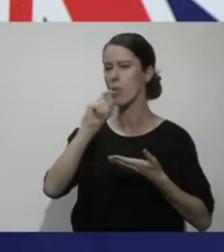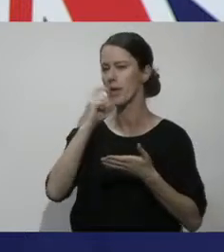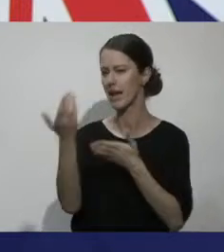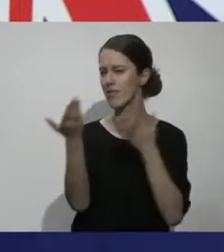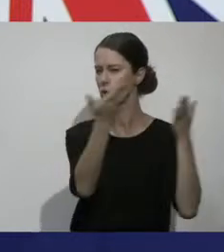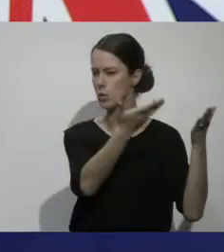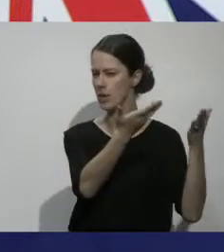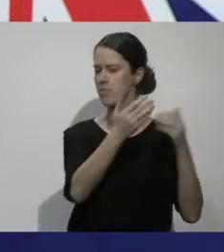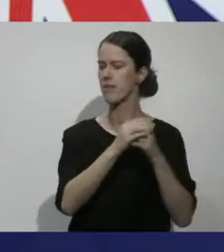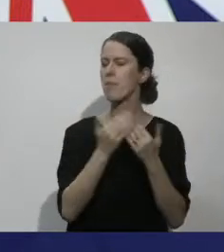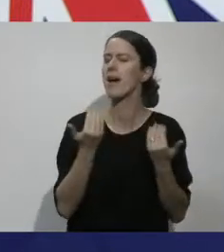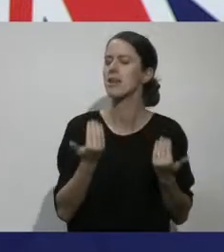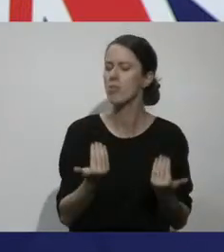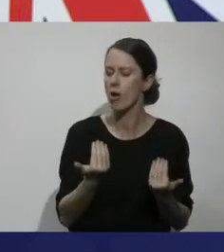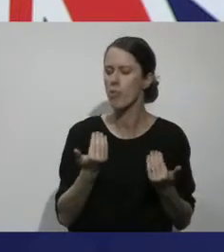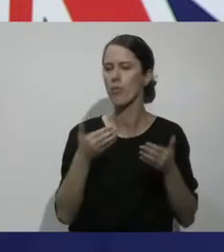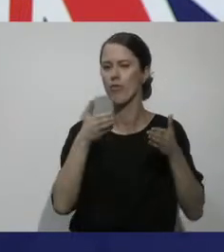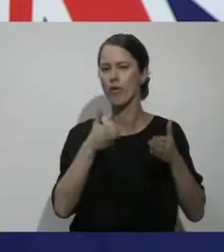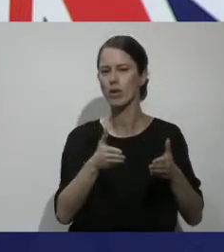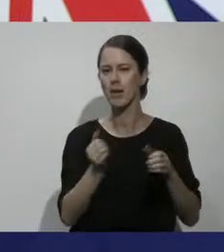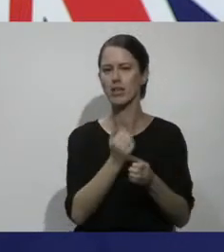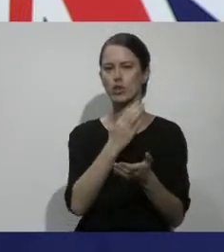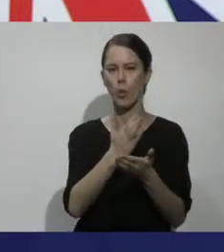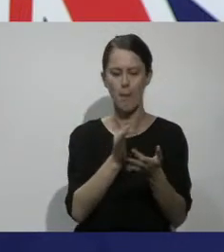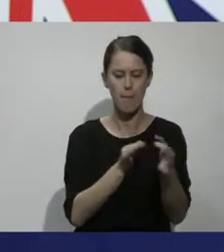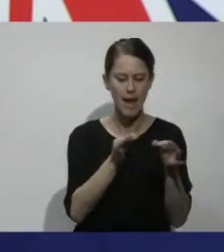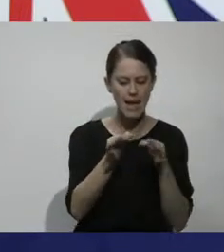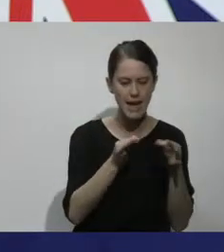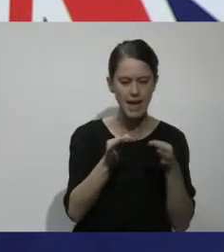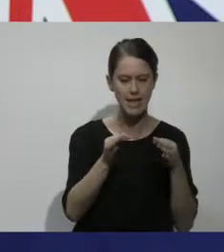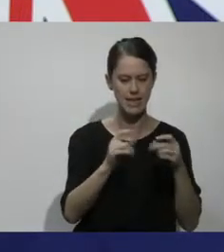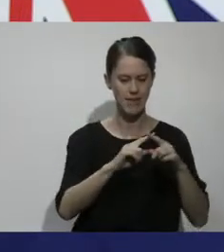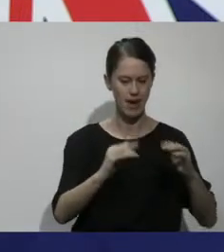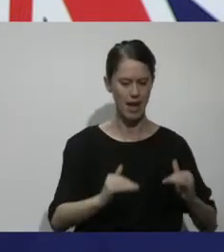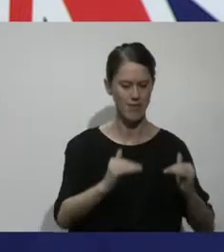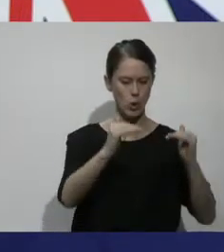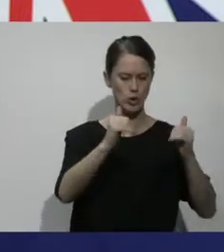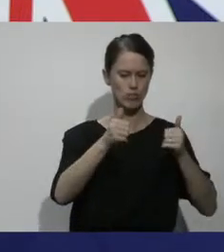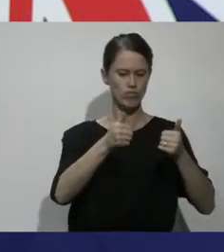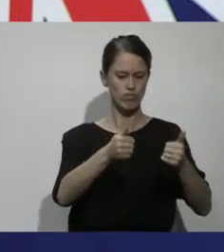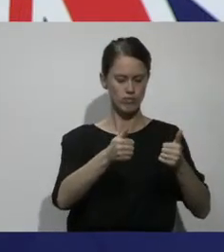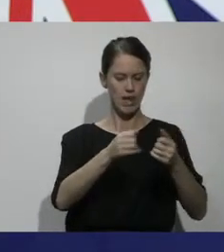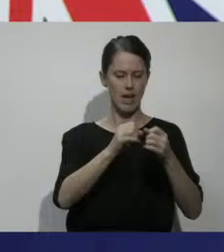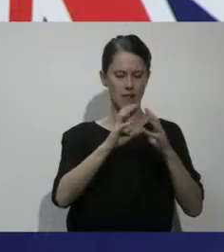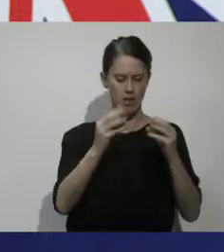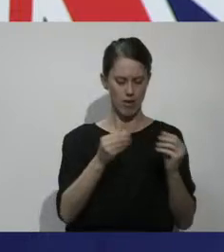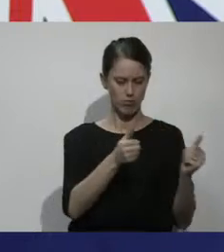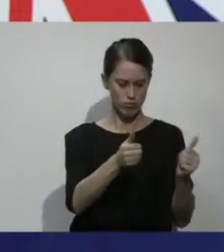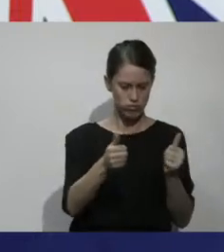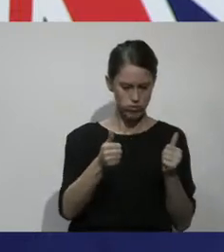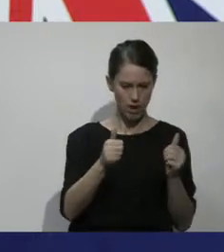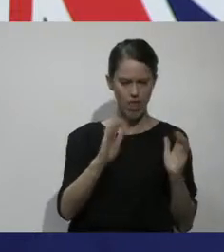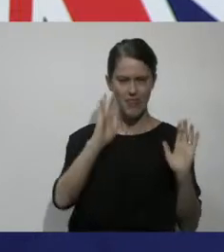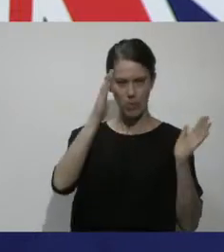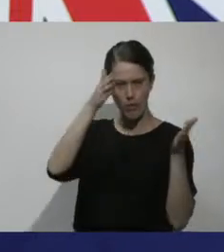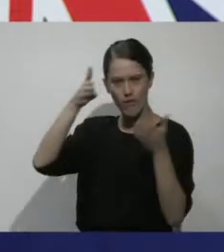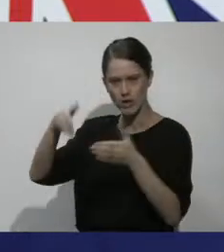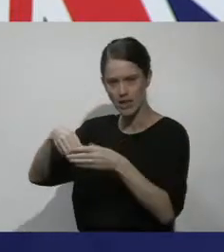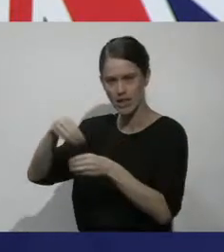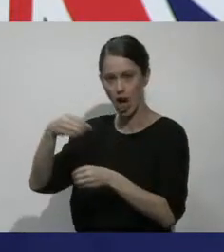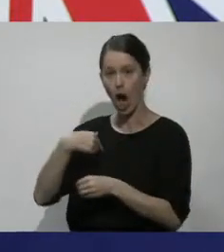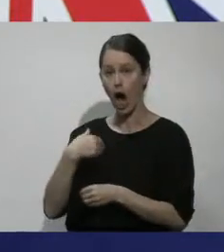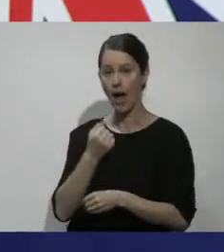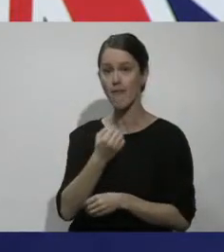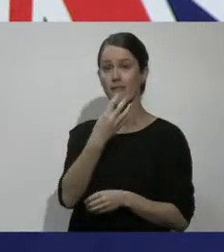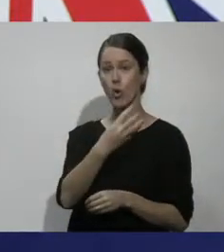on making sure that our resurgence plan was in place, that we're doing everything that we need and we have the settings in the right place. I've got another 48 hours,